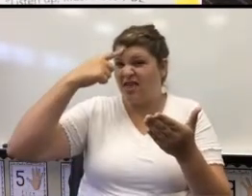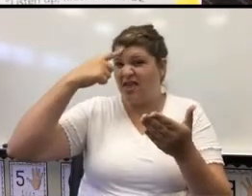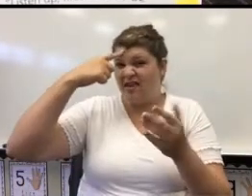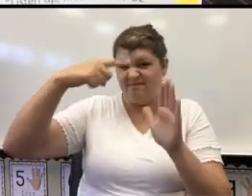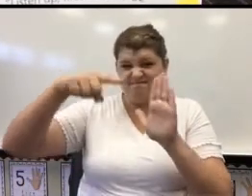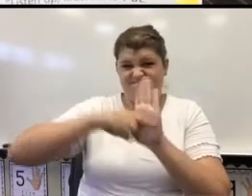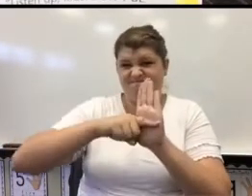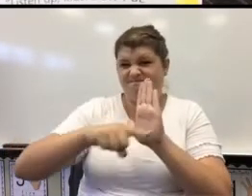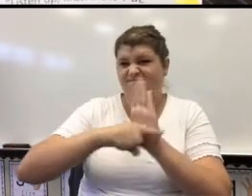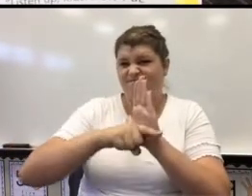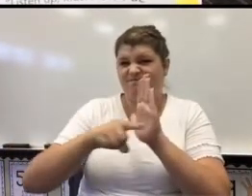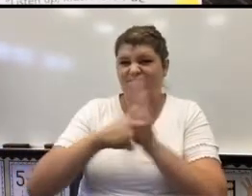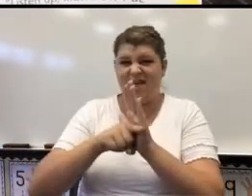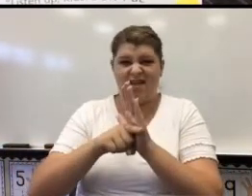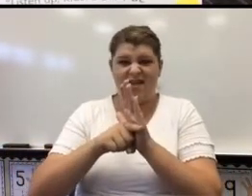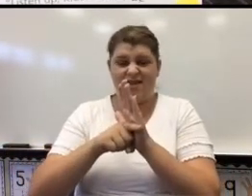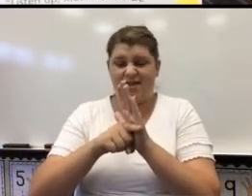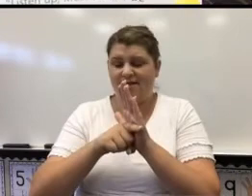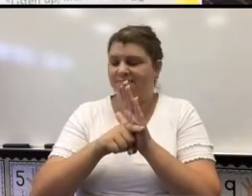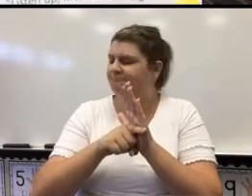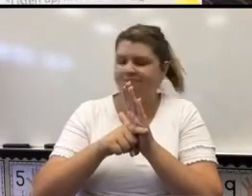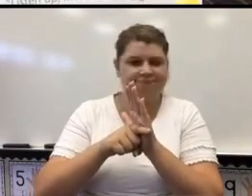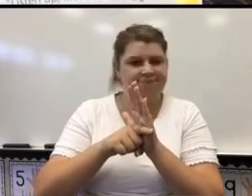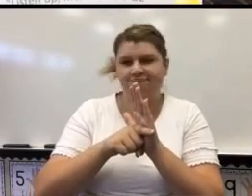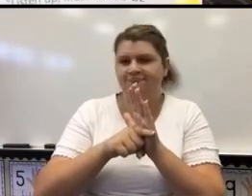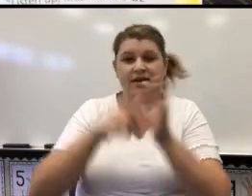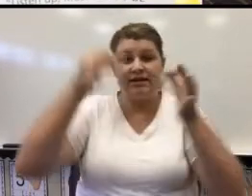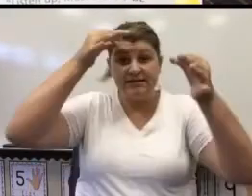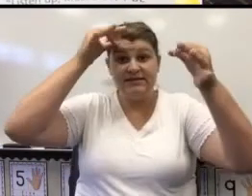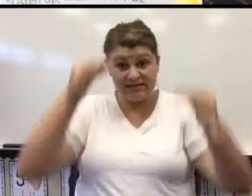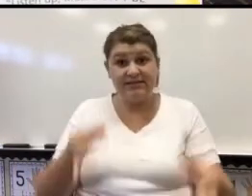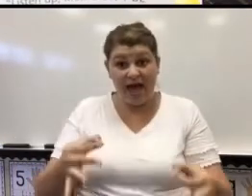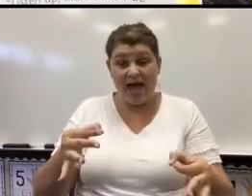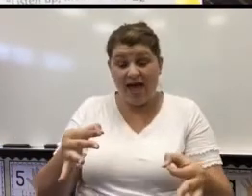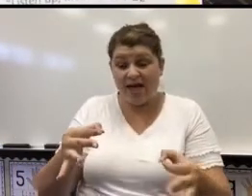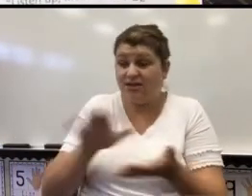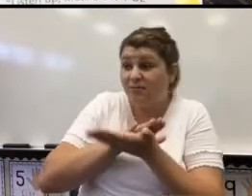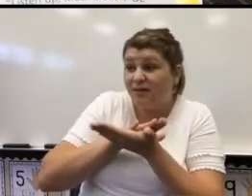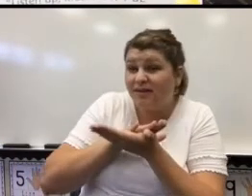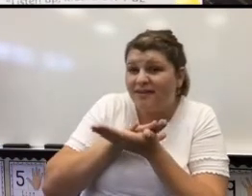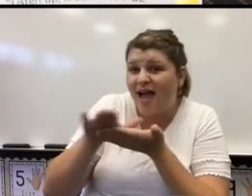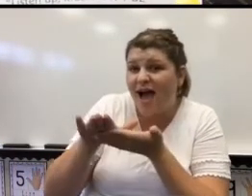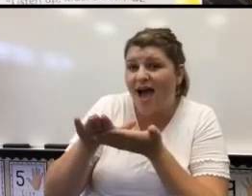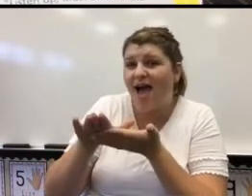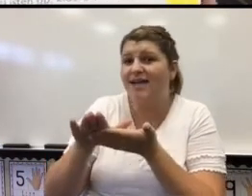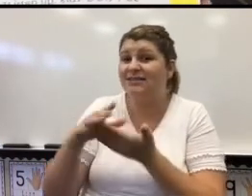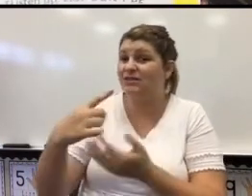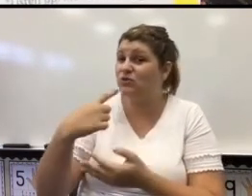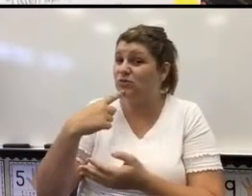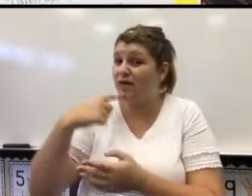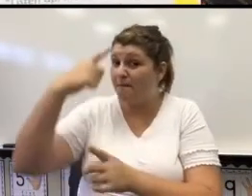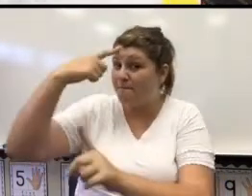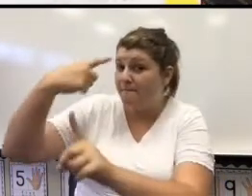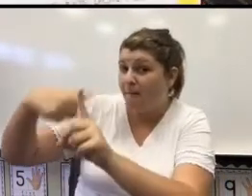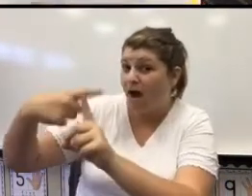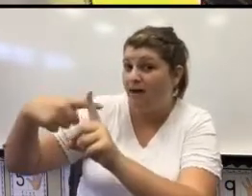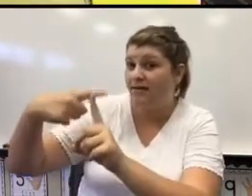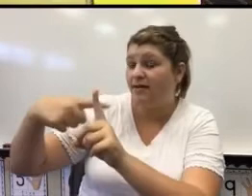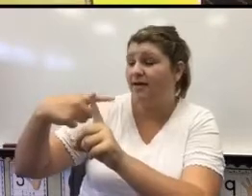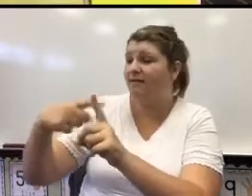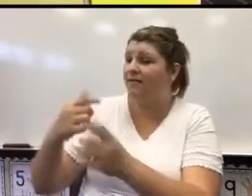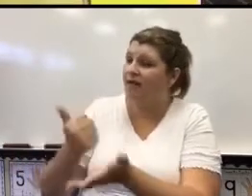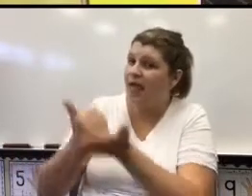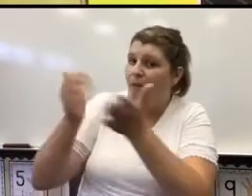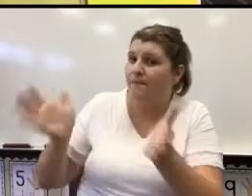hurtful things to others. It will take you down the negative road of life. Instead, choose to be kind and